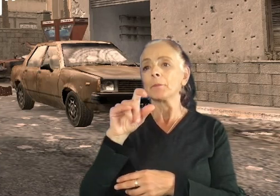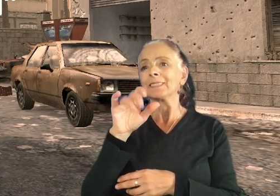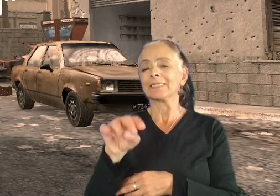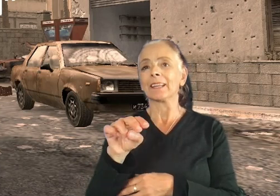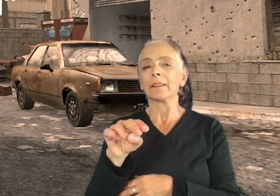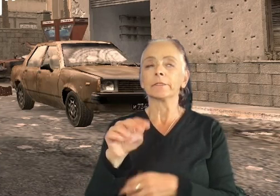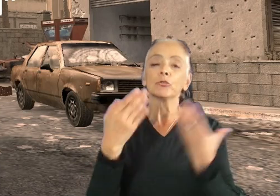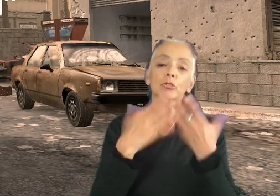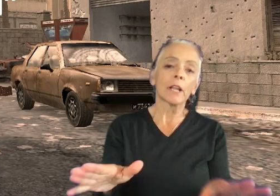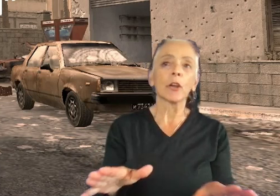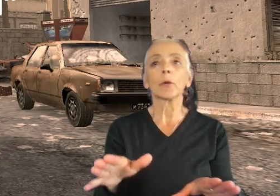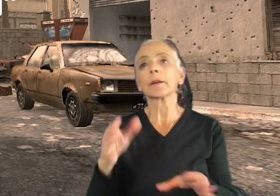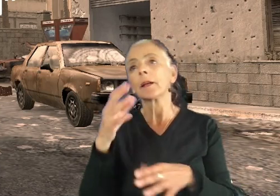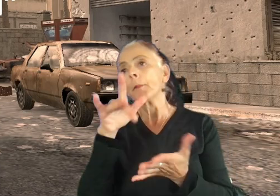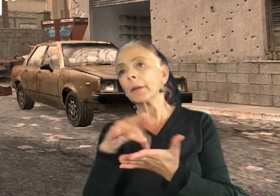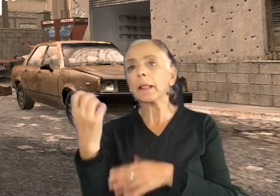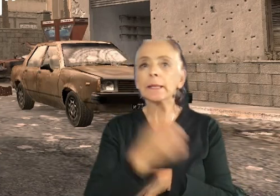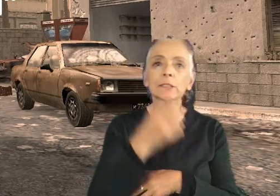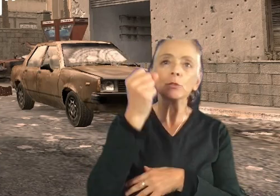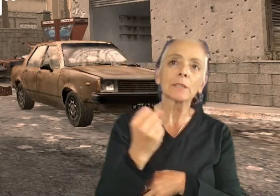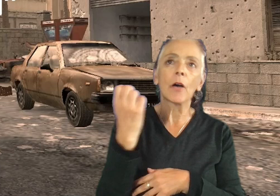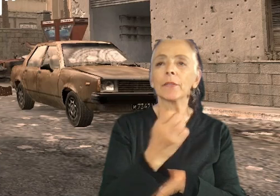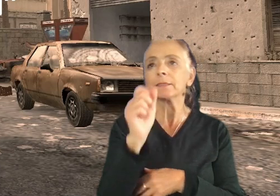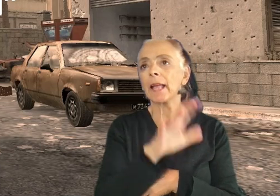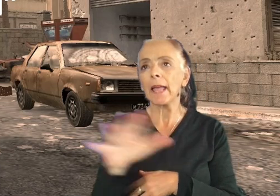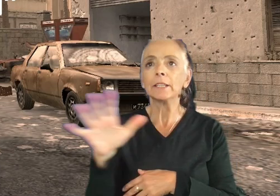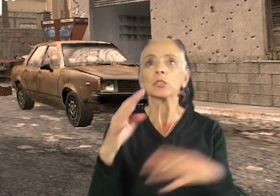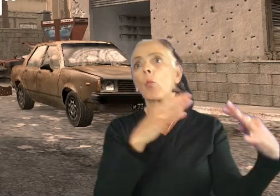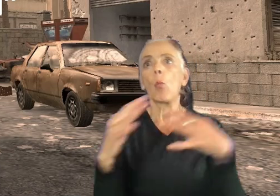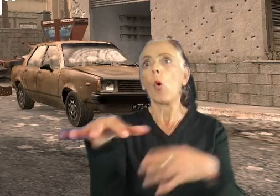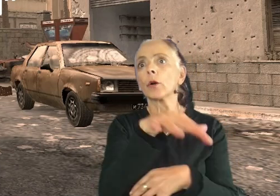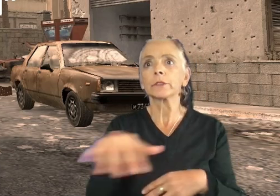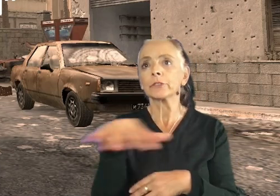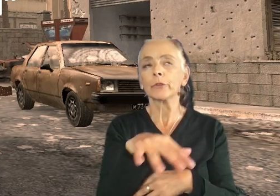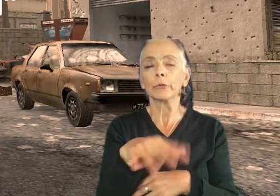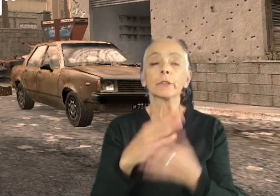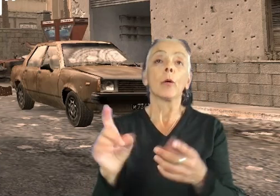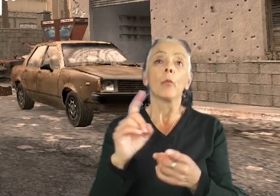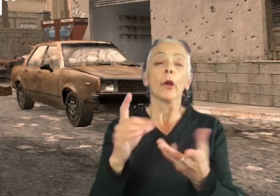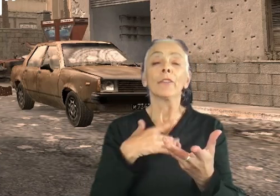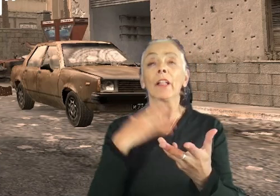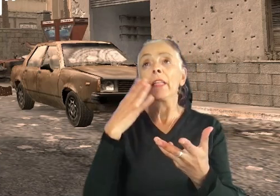Eastern, Southeast Asian war zone rubble place. Somewhere you wouldn't feel bad if a stray bullet hits